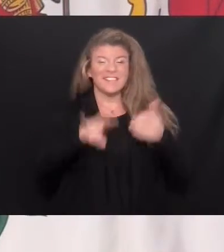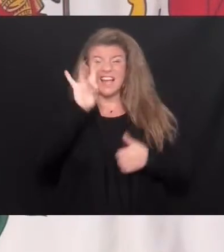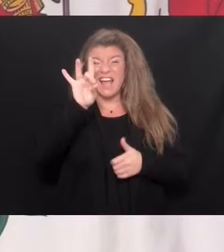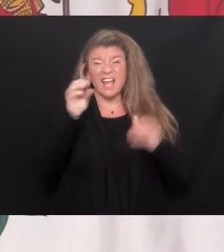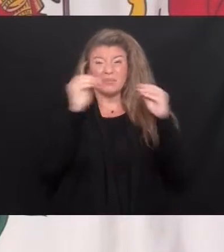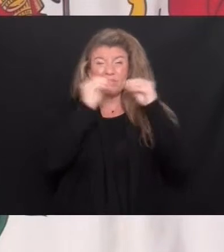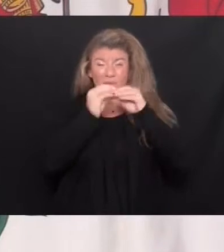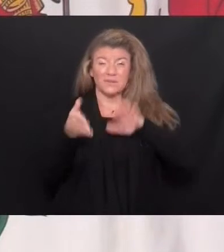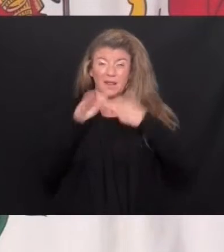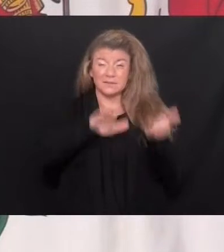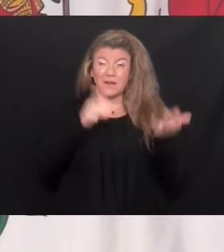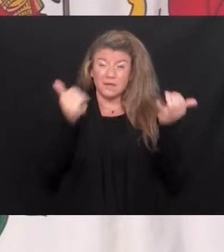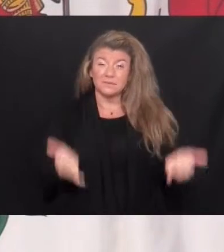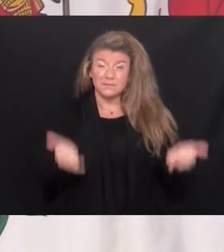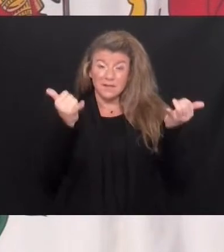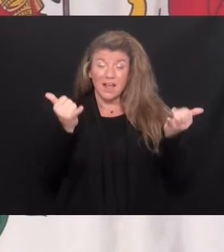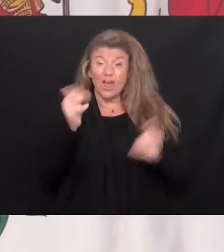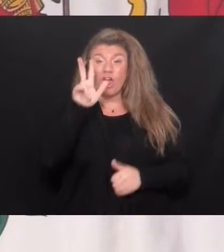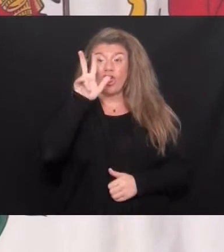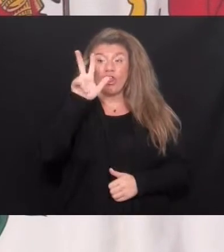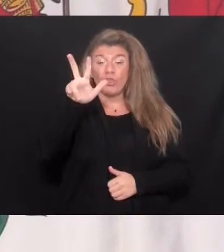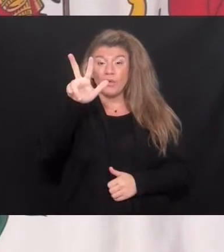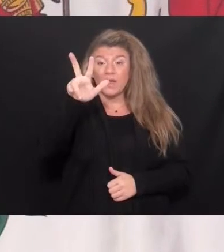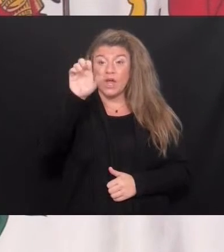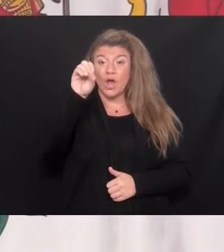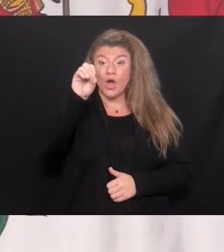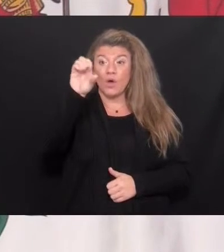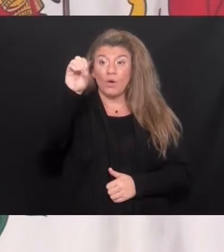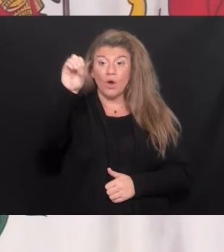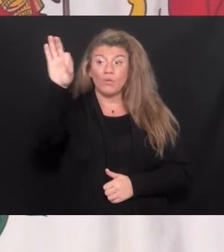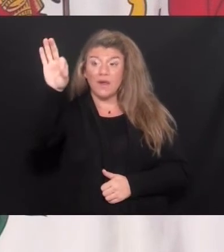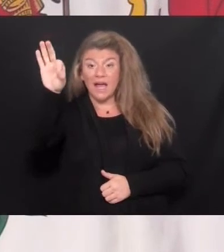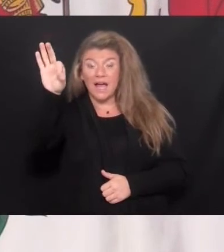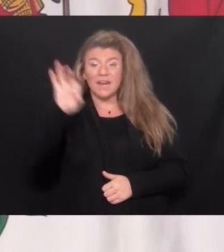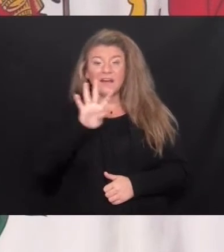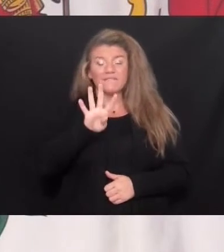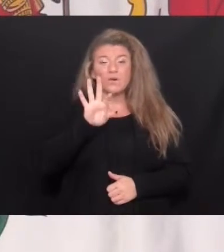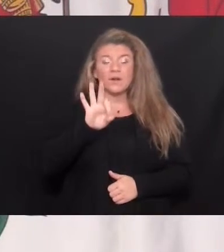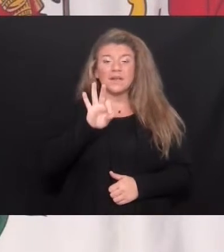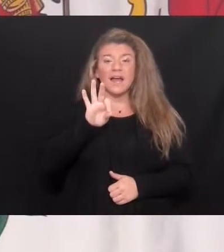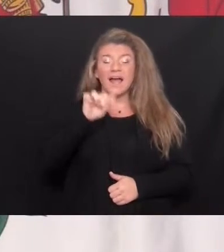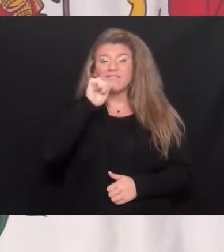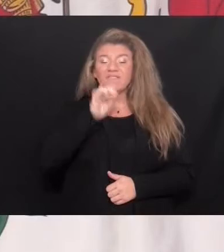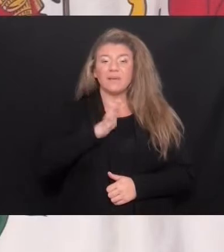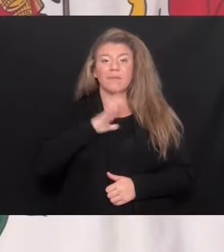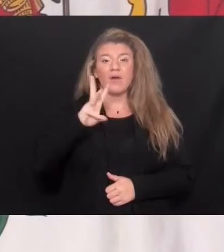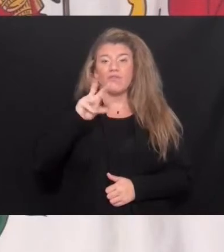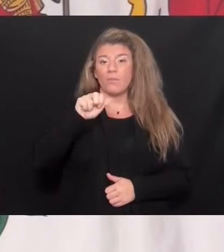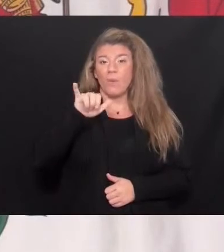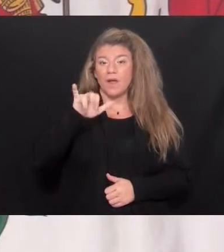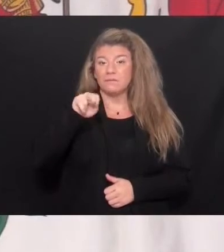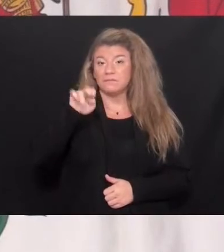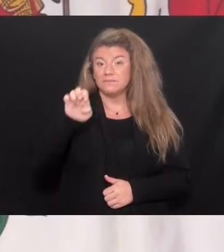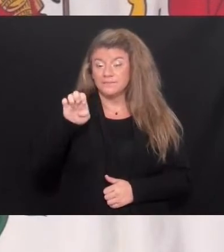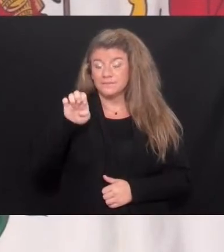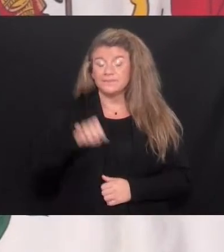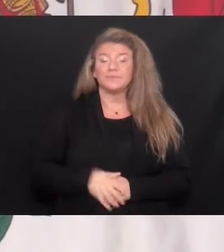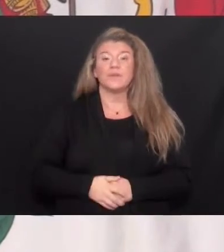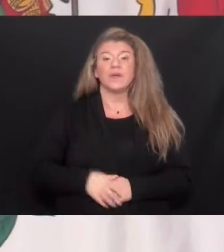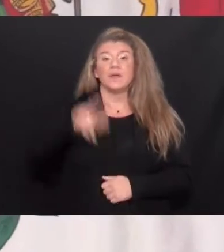people. The 3,009th death in West Virginia is a 49-year-old female from Wayne County.